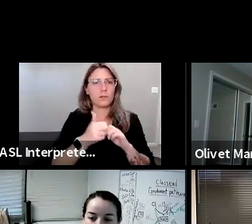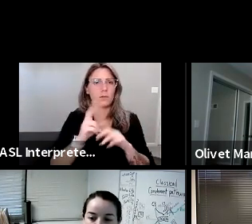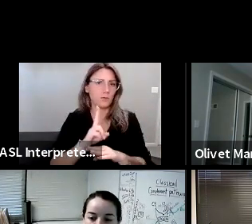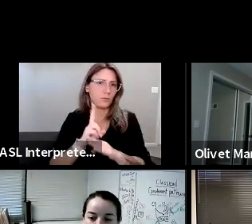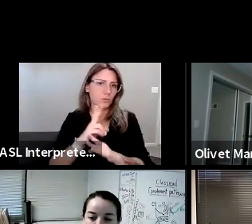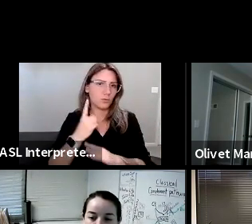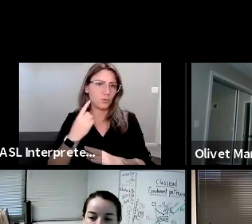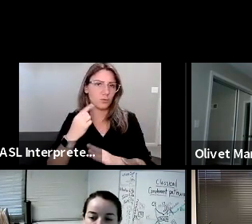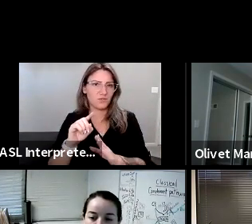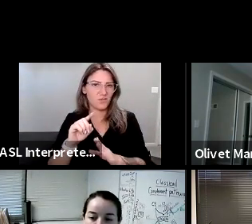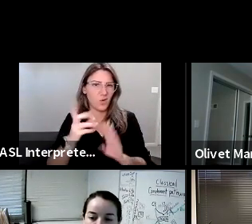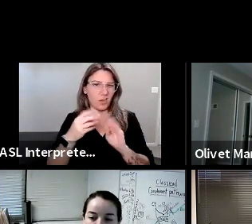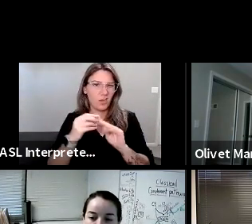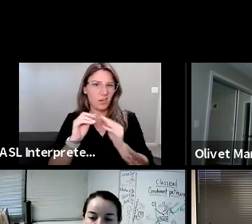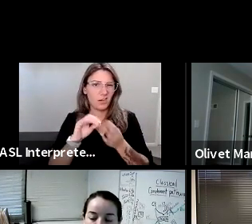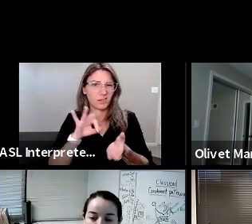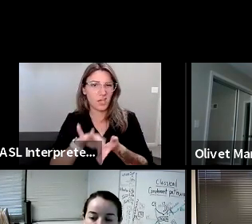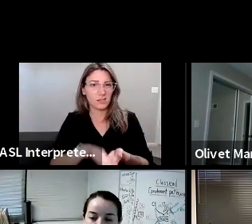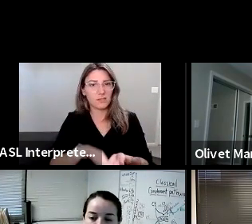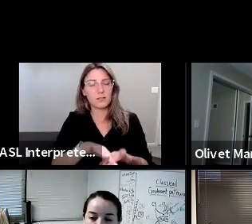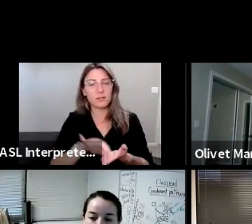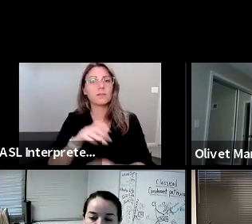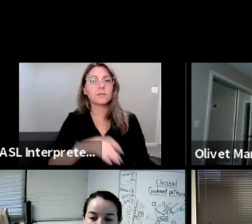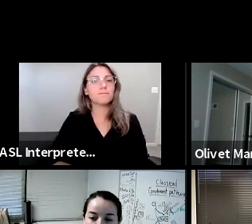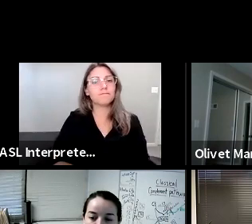the census or for this or for that, you know.